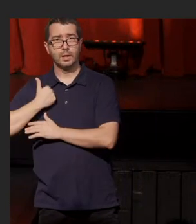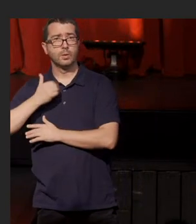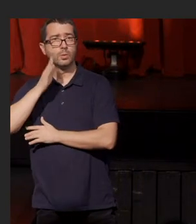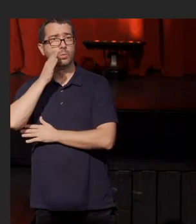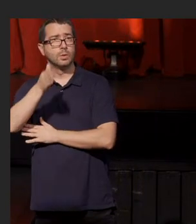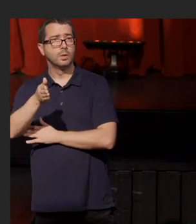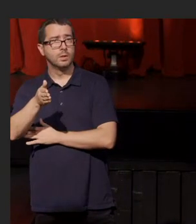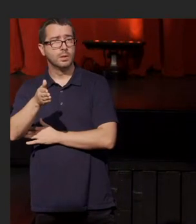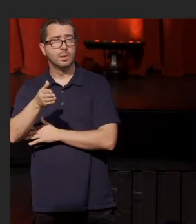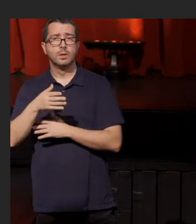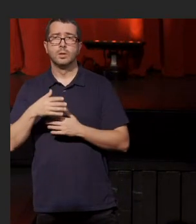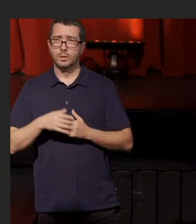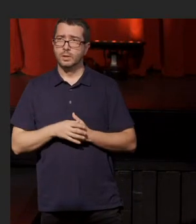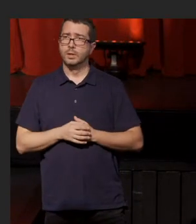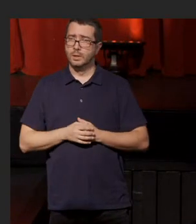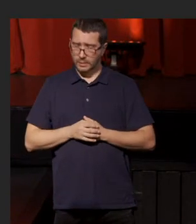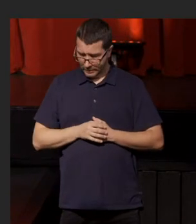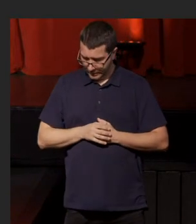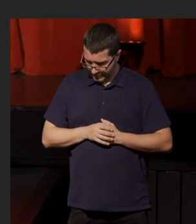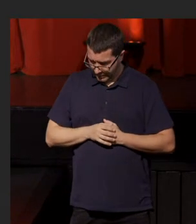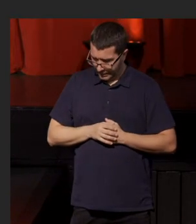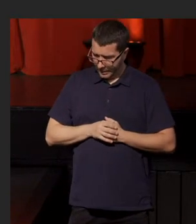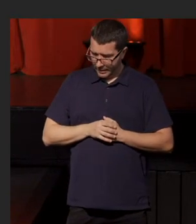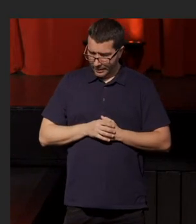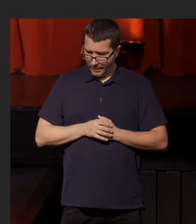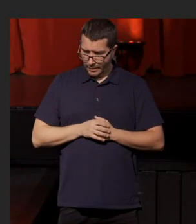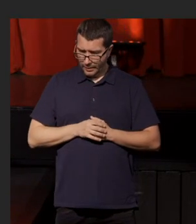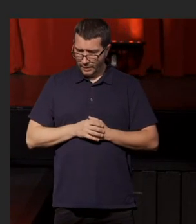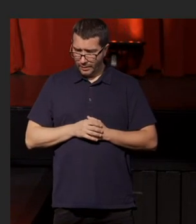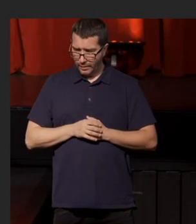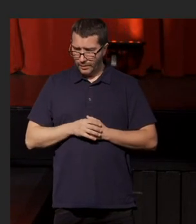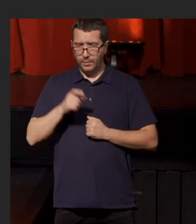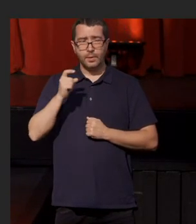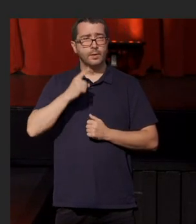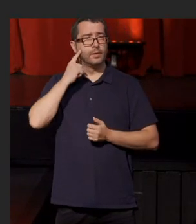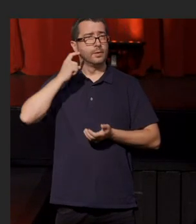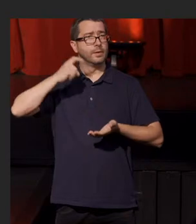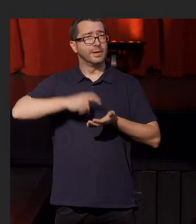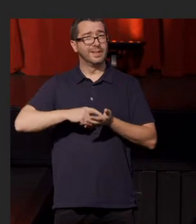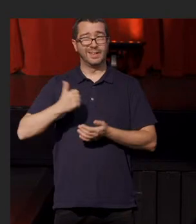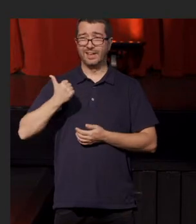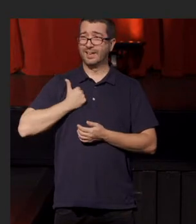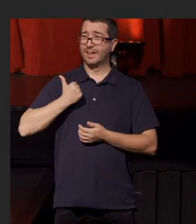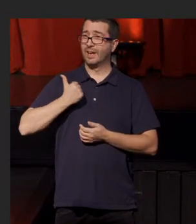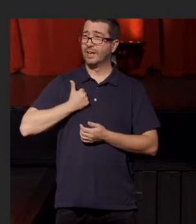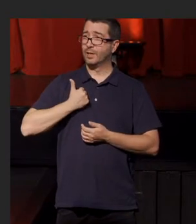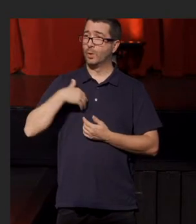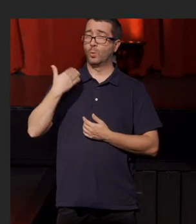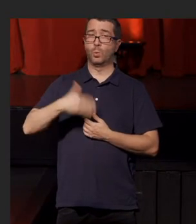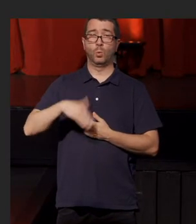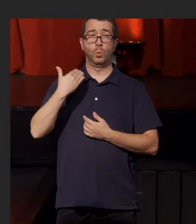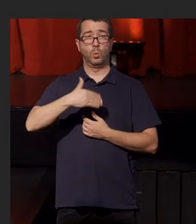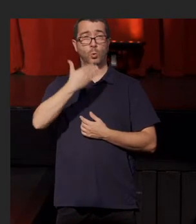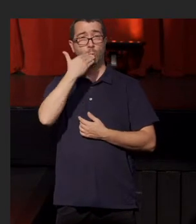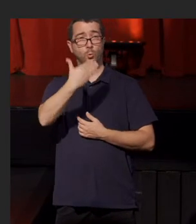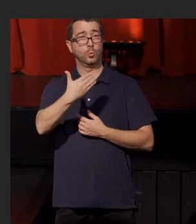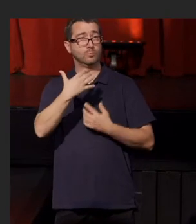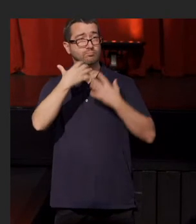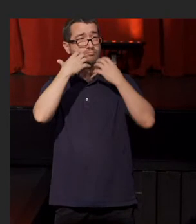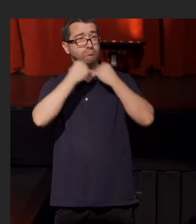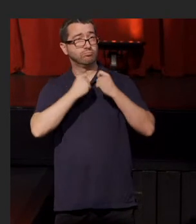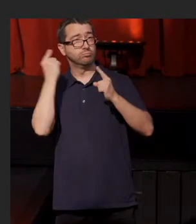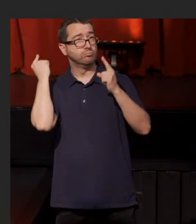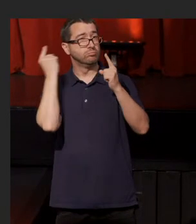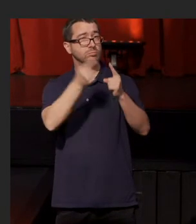mean, there does need to be a recognition that Canada is not necessarily as high value a target as the U.S. is for foreign